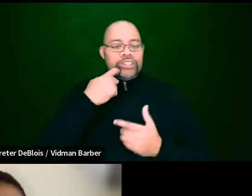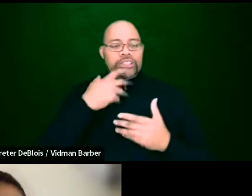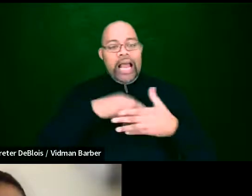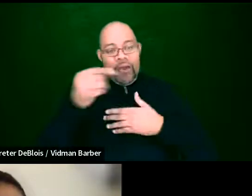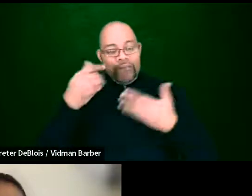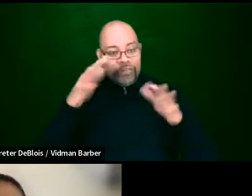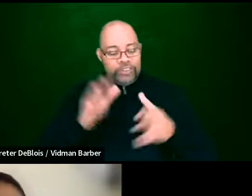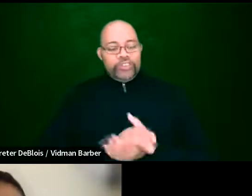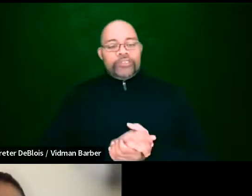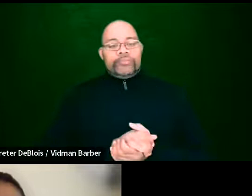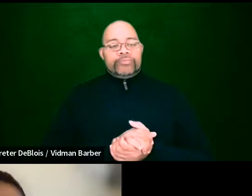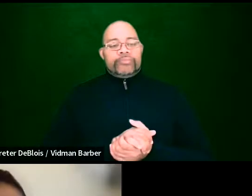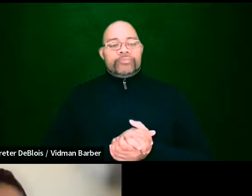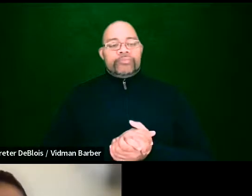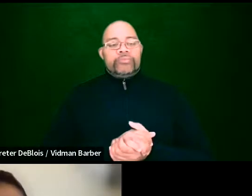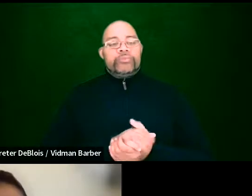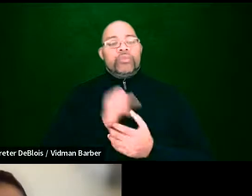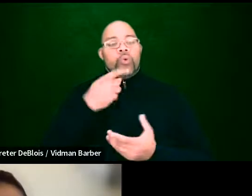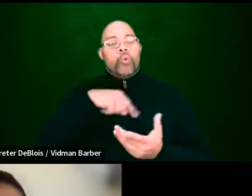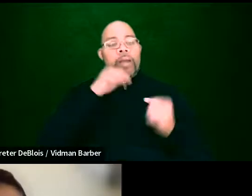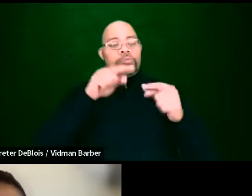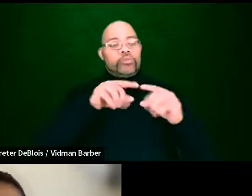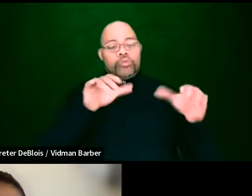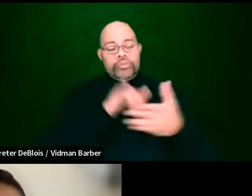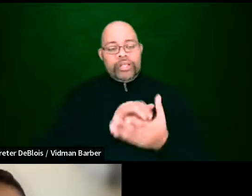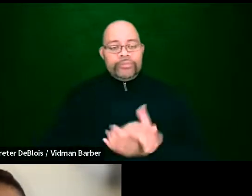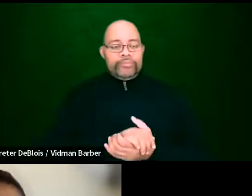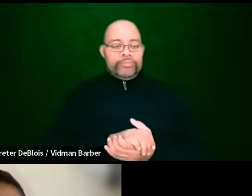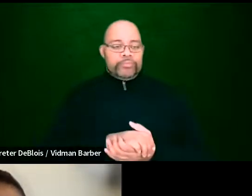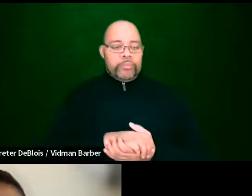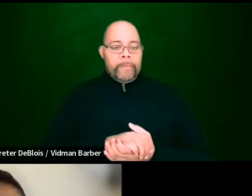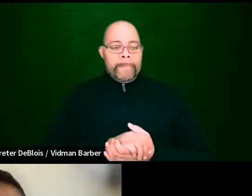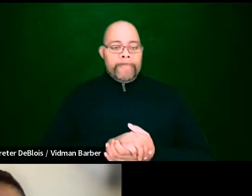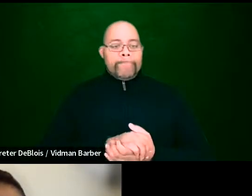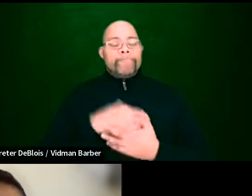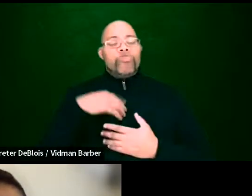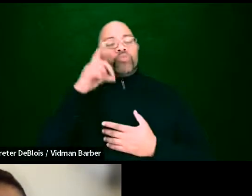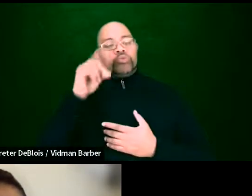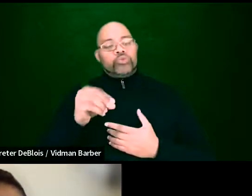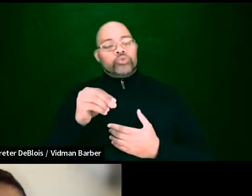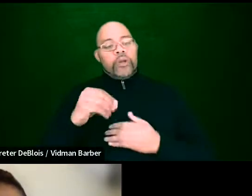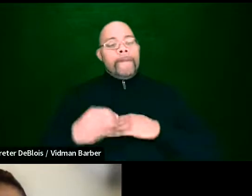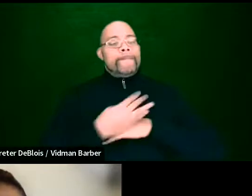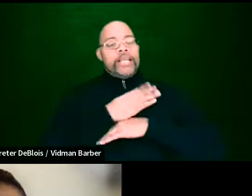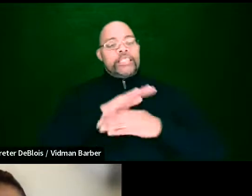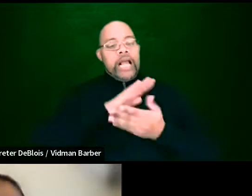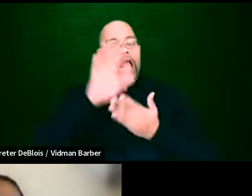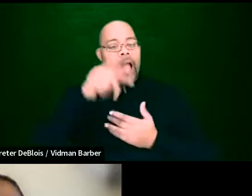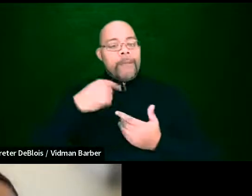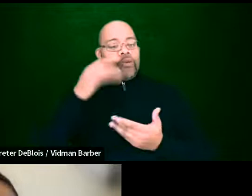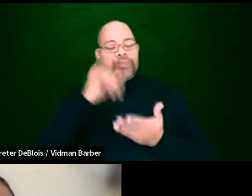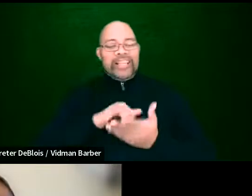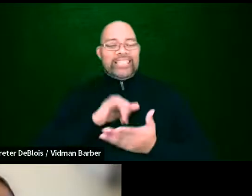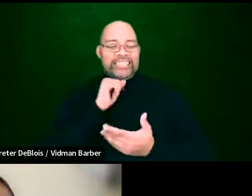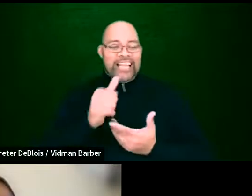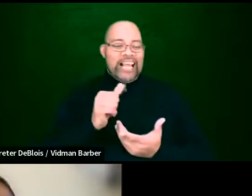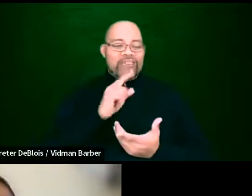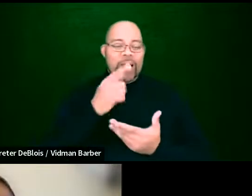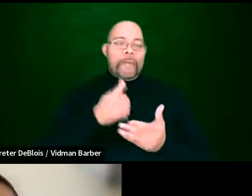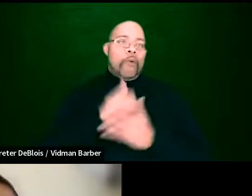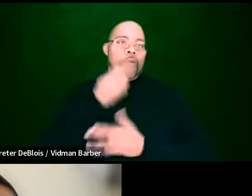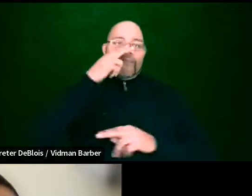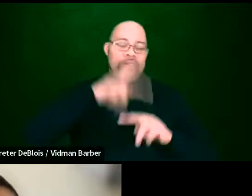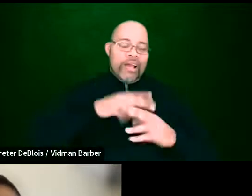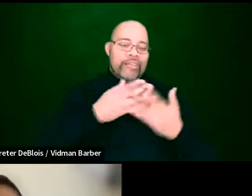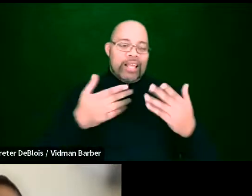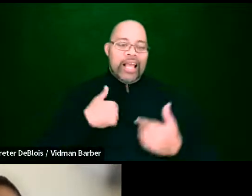of. And so we're able to do that. We do beach cleanups. I know those aren't the most fun